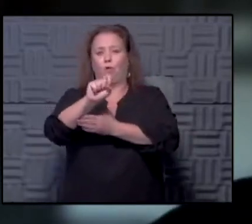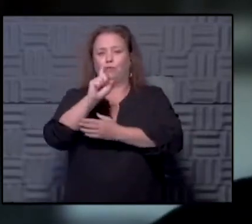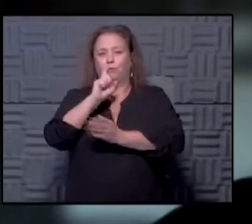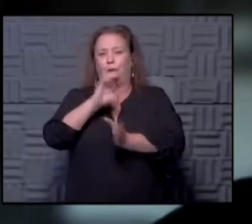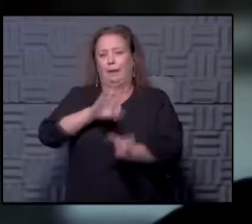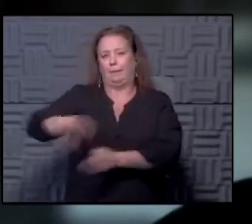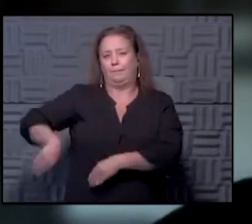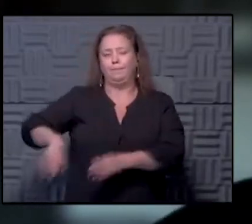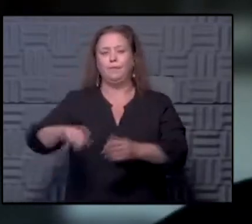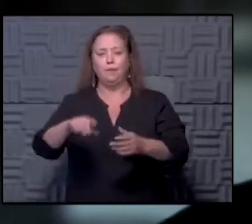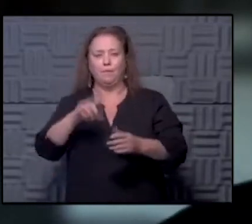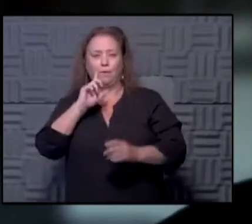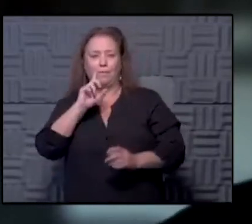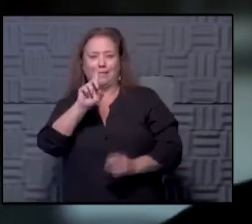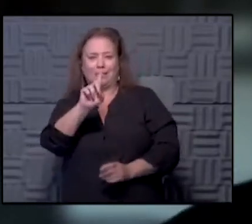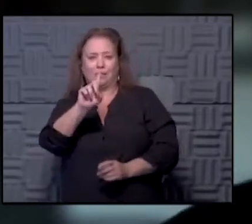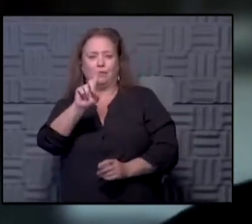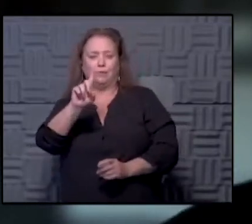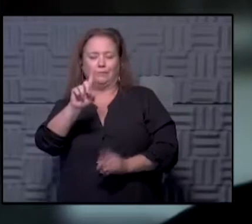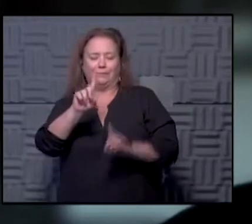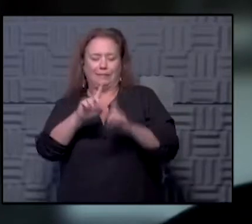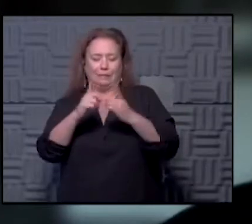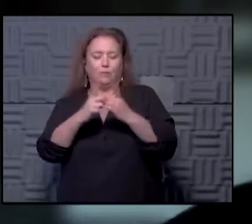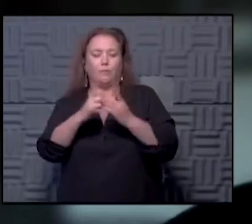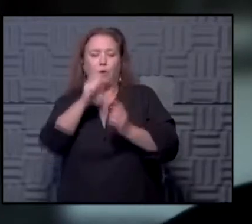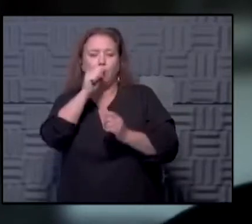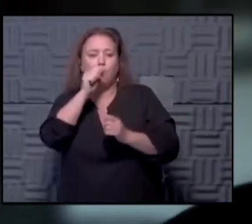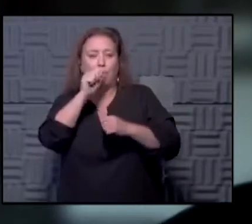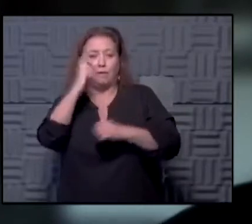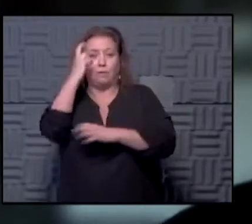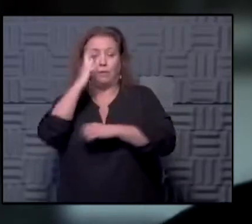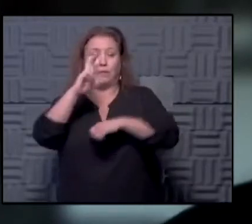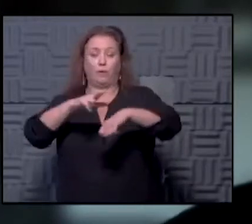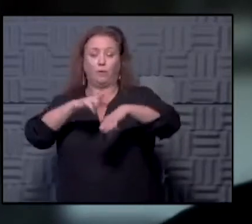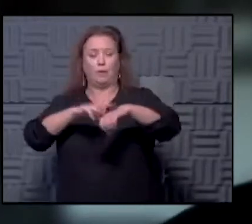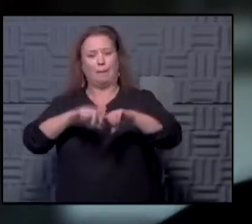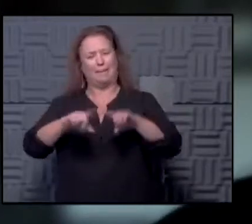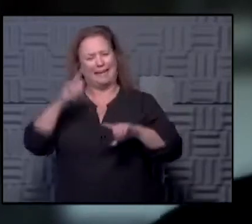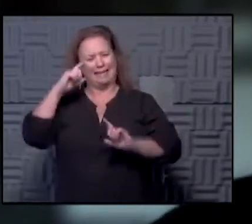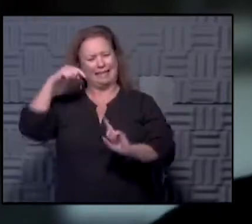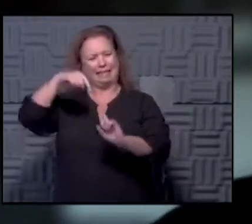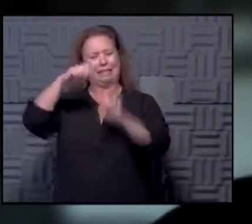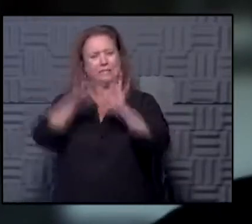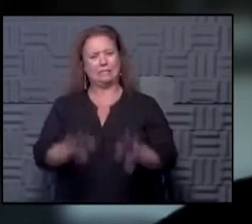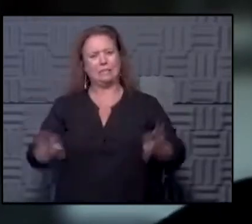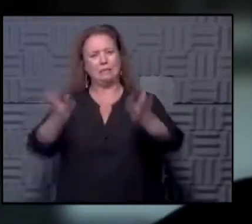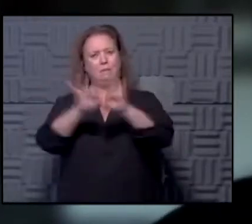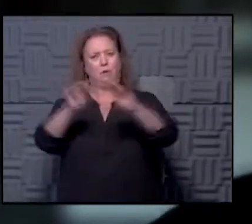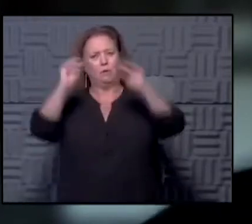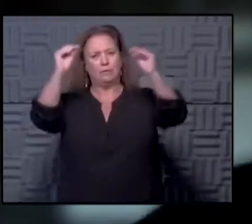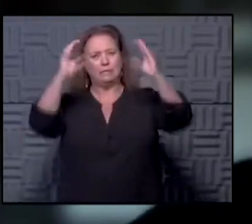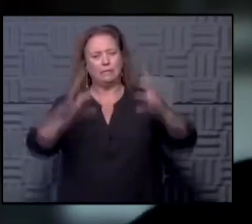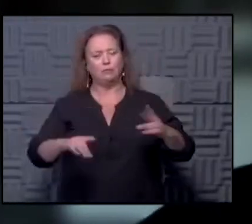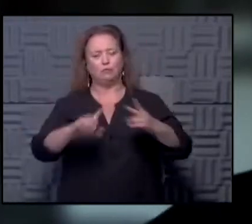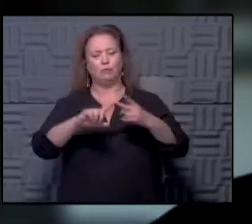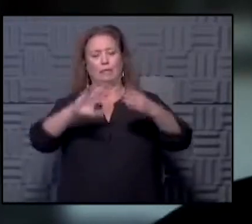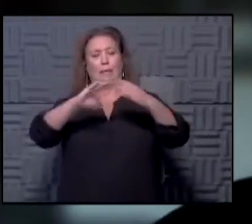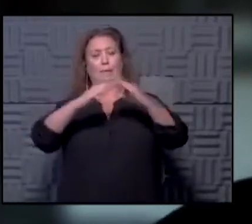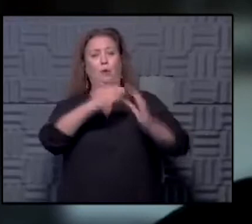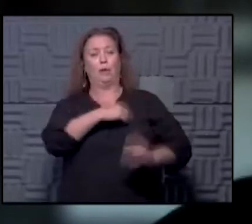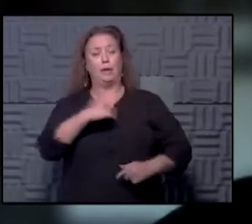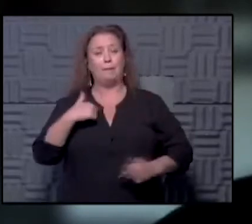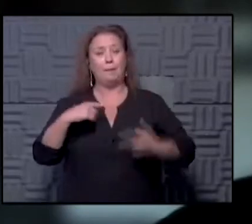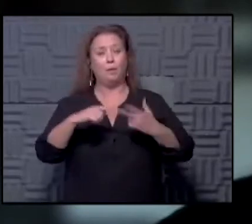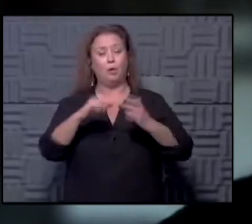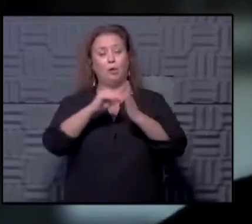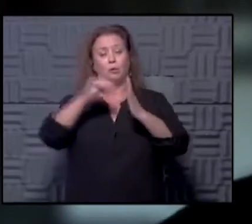from the district for privacy reasons, of course. But I also think that this is kind of important that teachers and community members and students who are